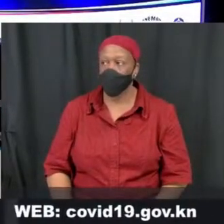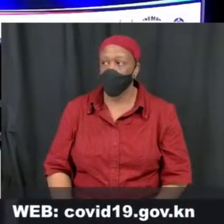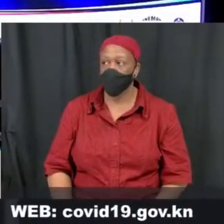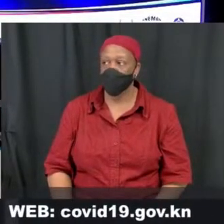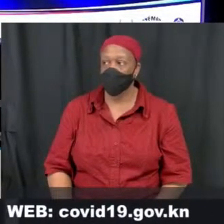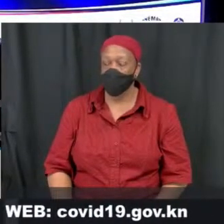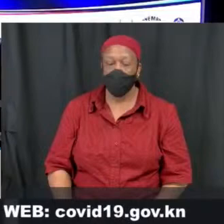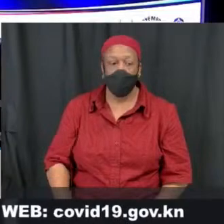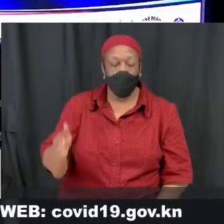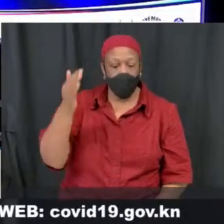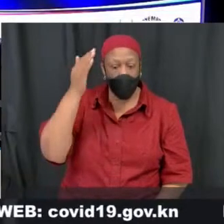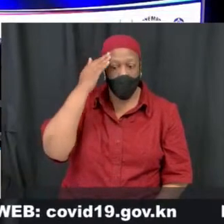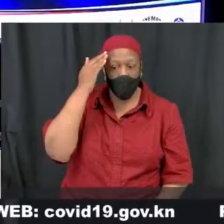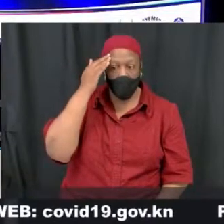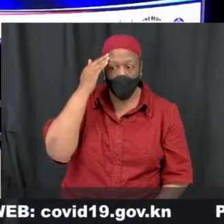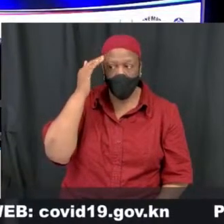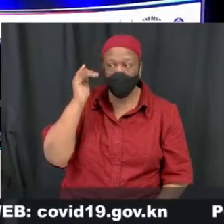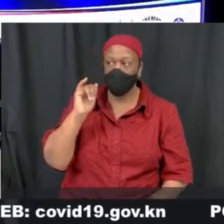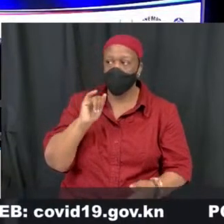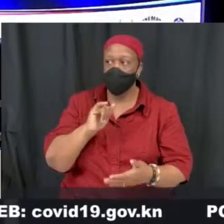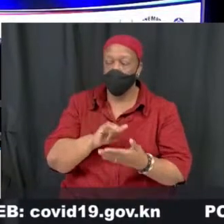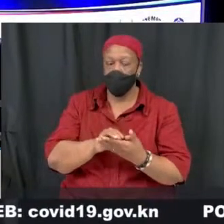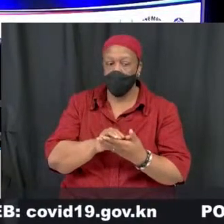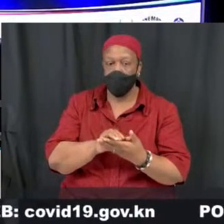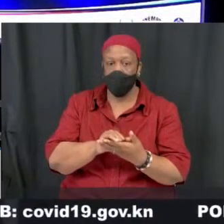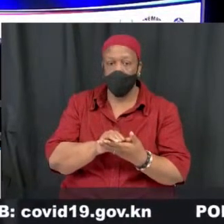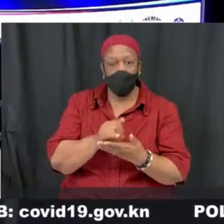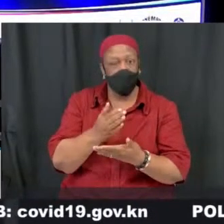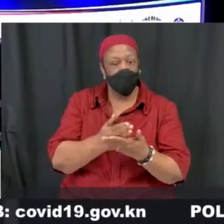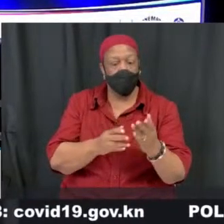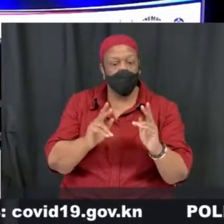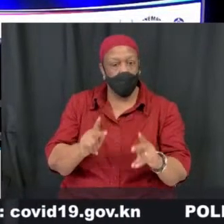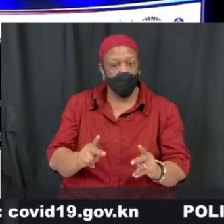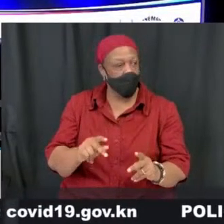those persons who weren't as cooperative as we would have liked.